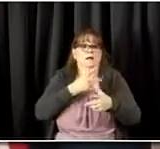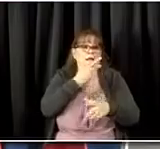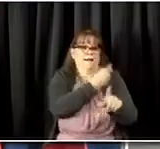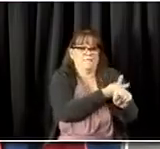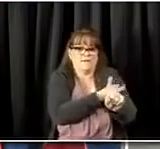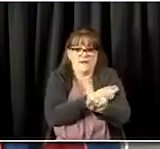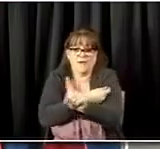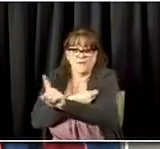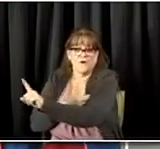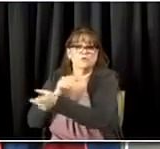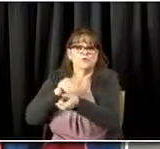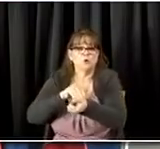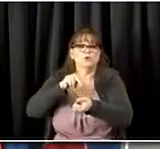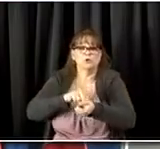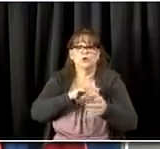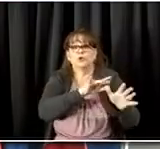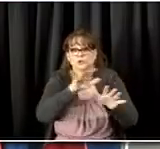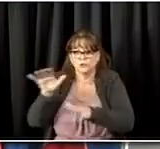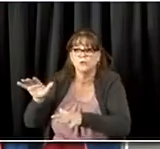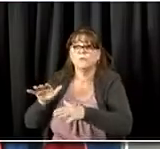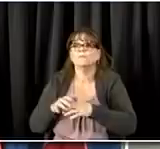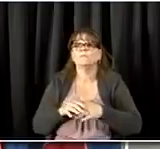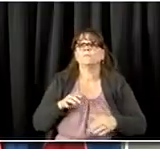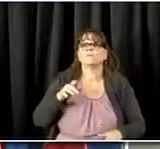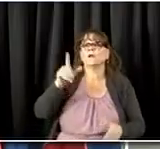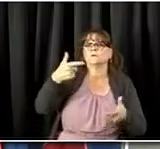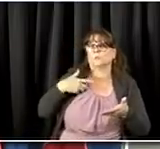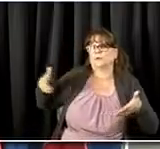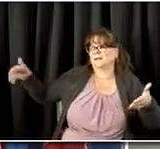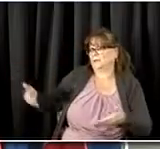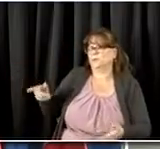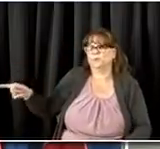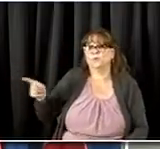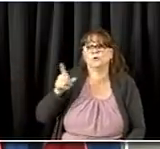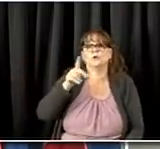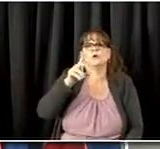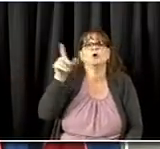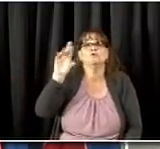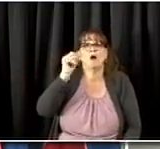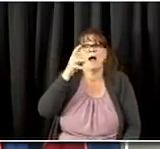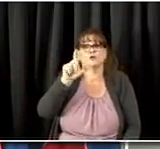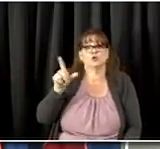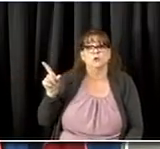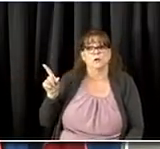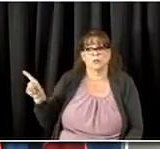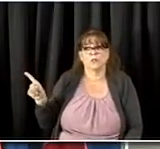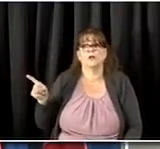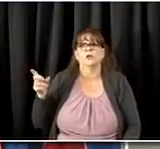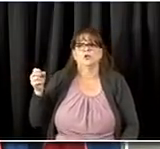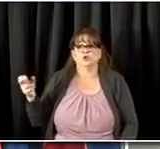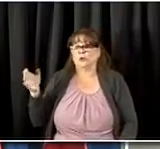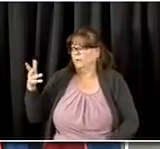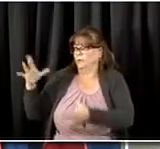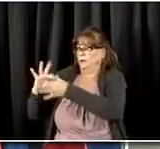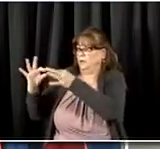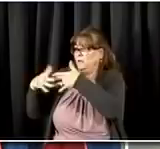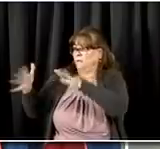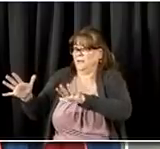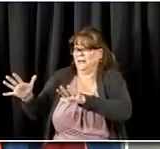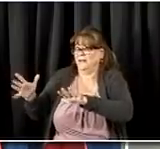Dr. Rachel Herlihy, and then I have a couple other announcements as well around additional steps we are taking to help kids get back to school safely in the spring semester. But Dr.